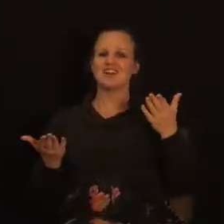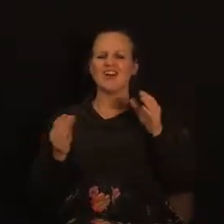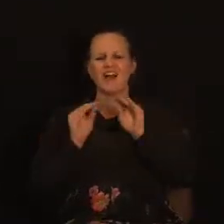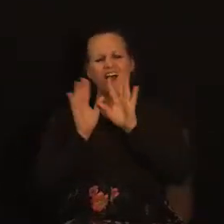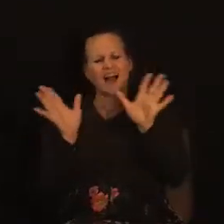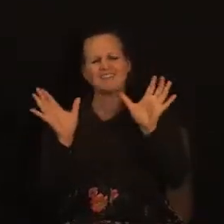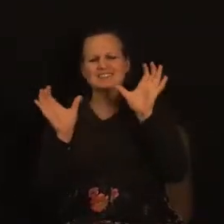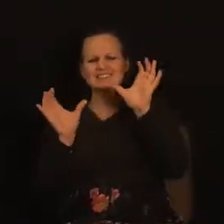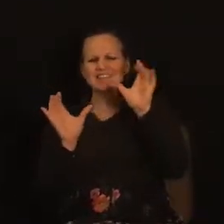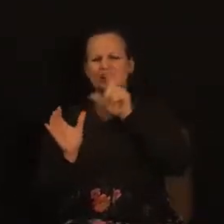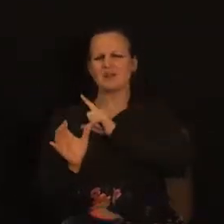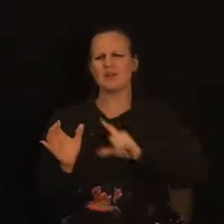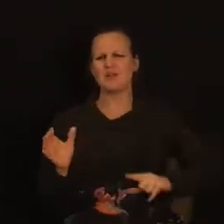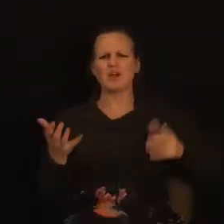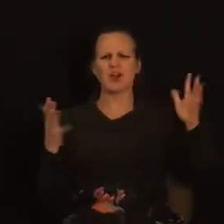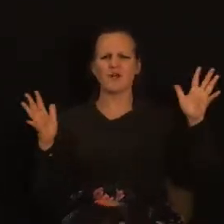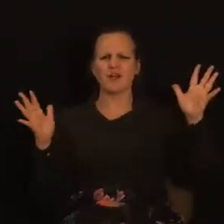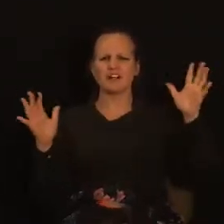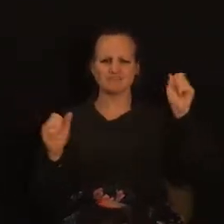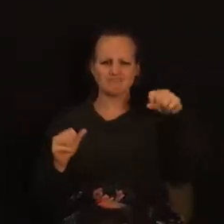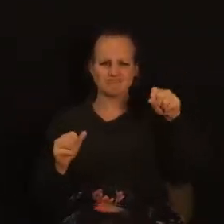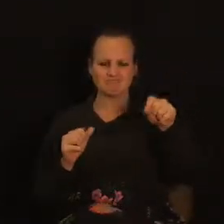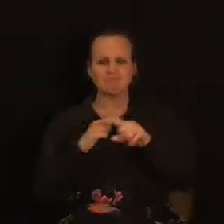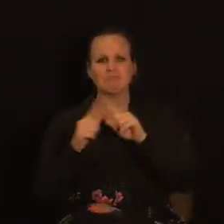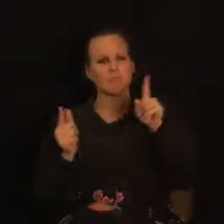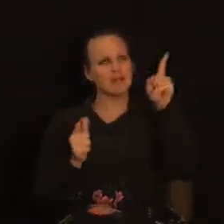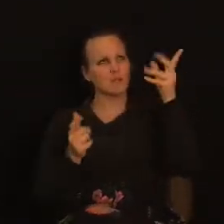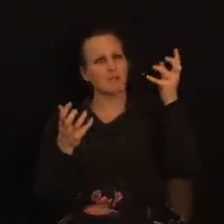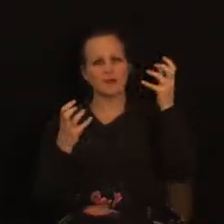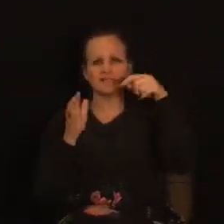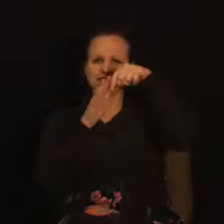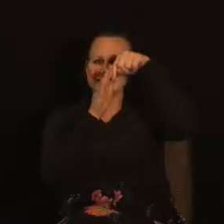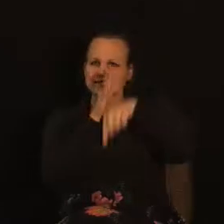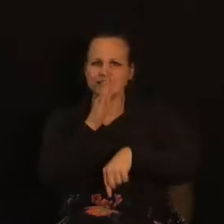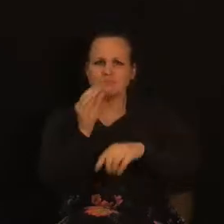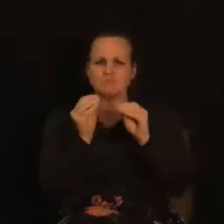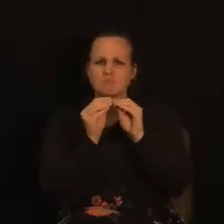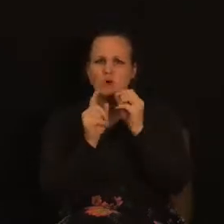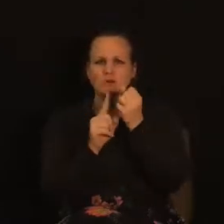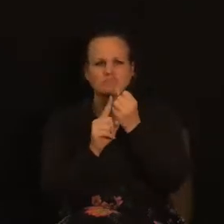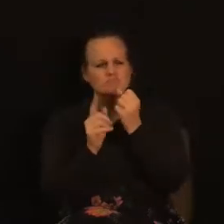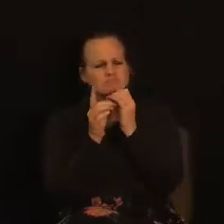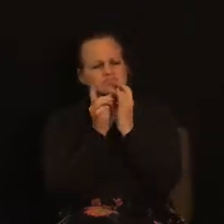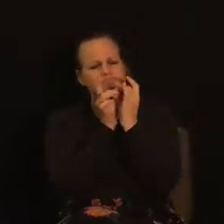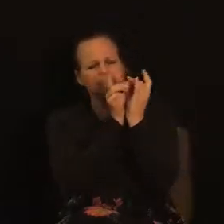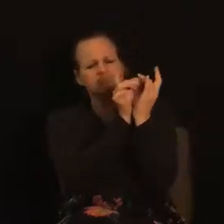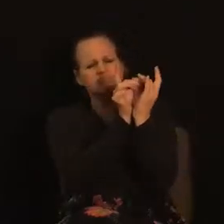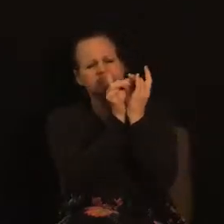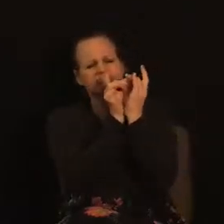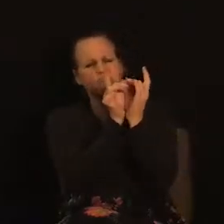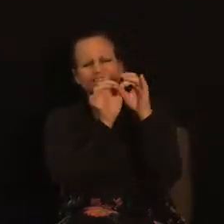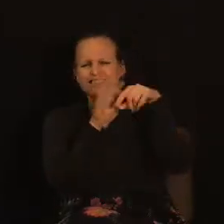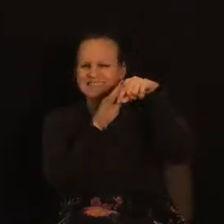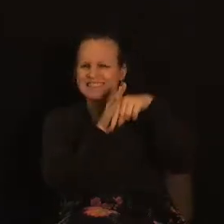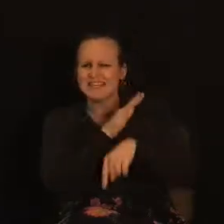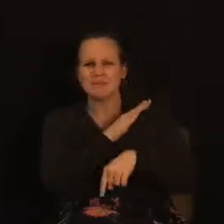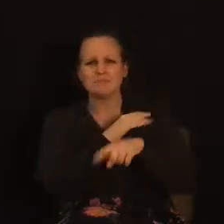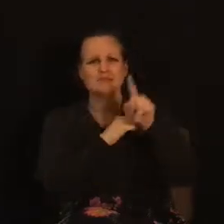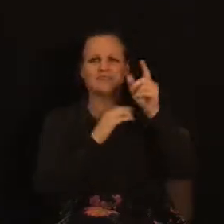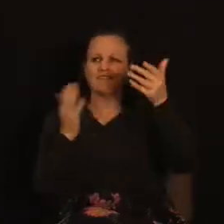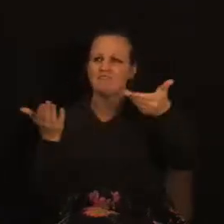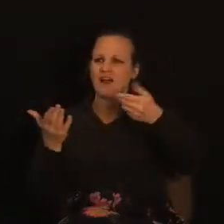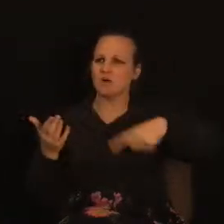the Lord already, but he wants to go deeper. He's inviting you to follow him.